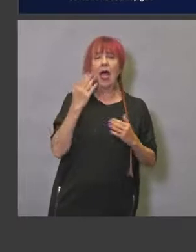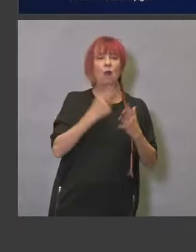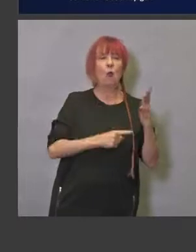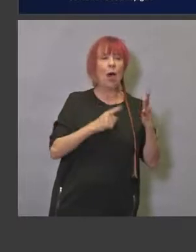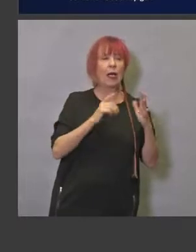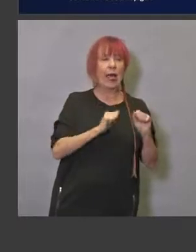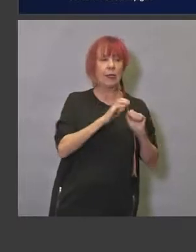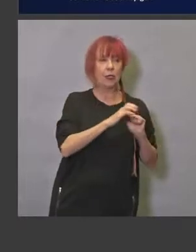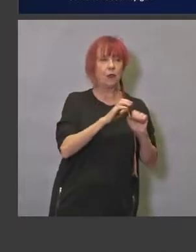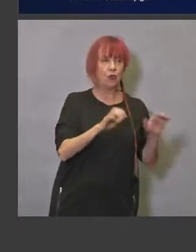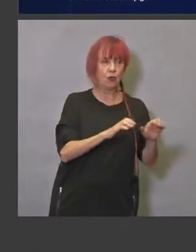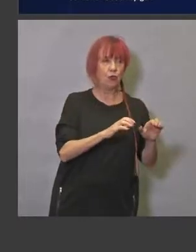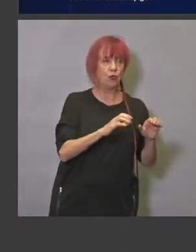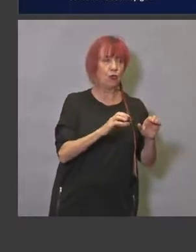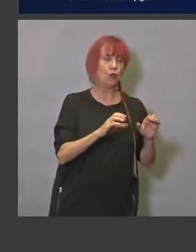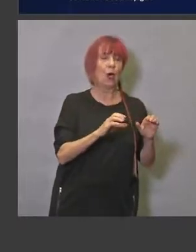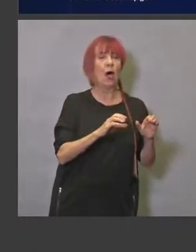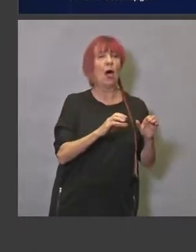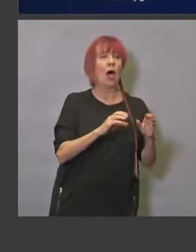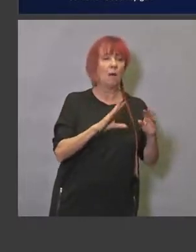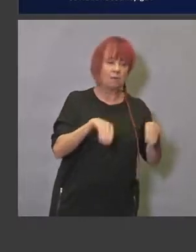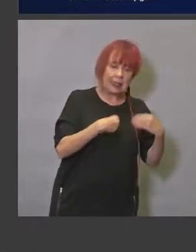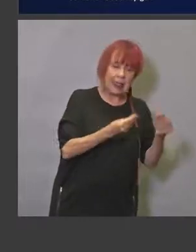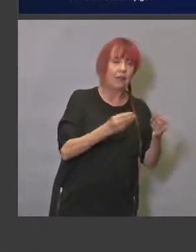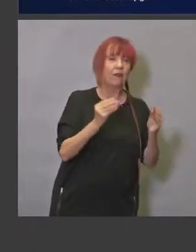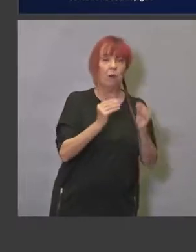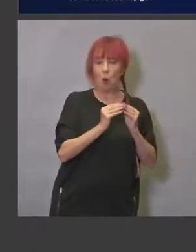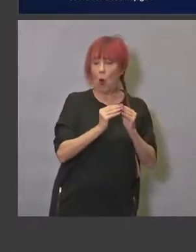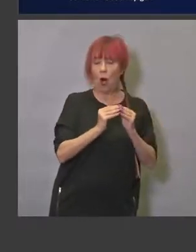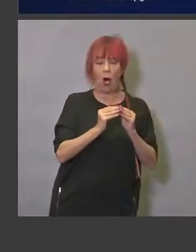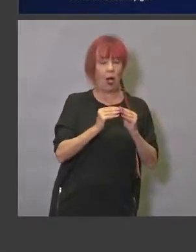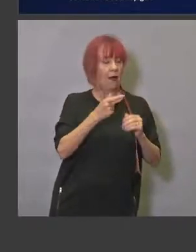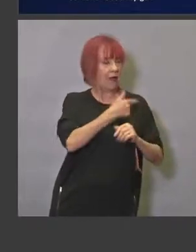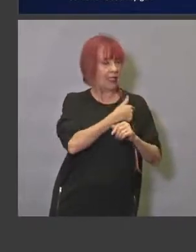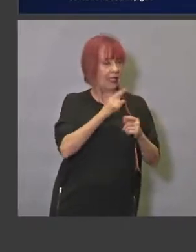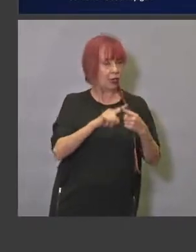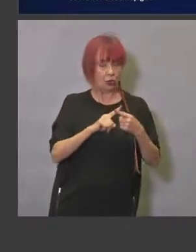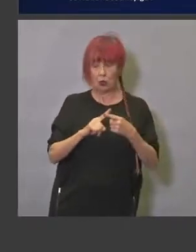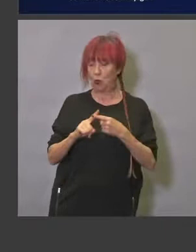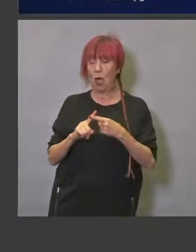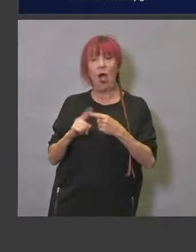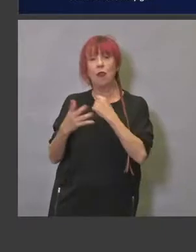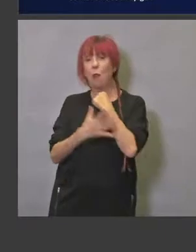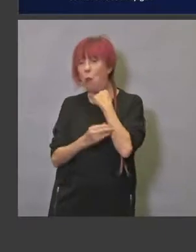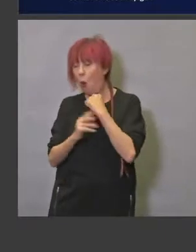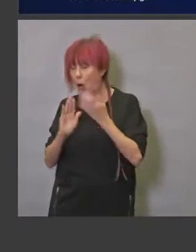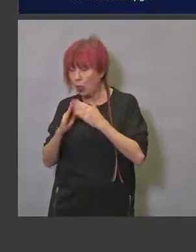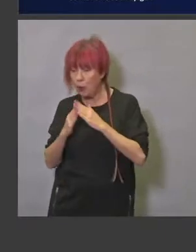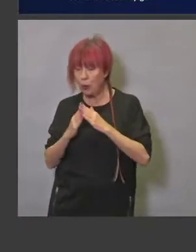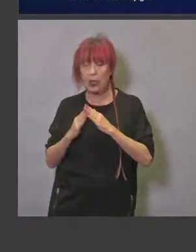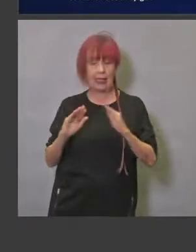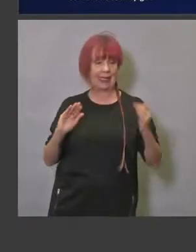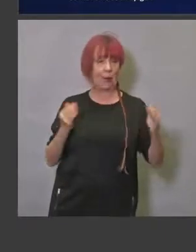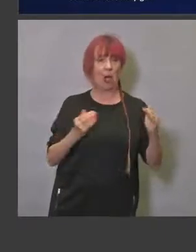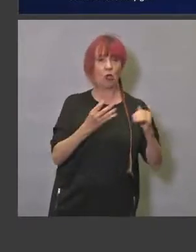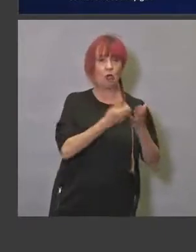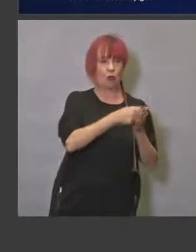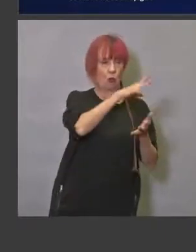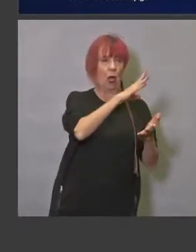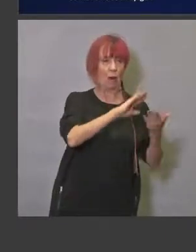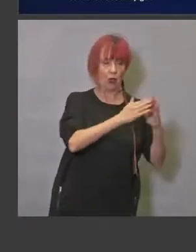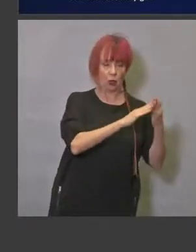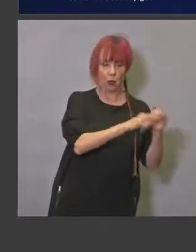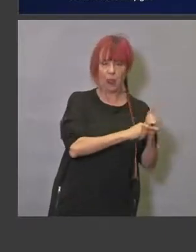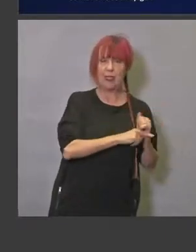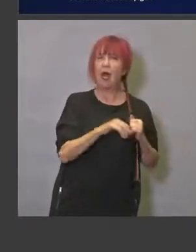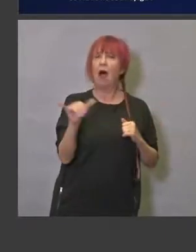that you've noted in terms of vaccination coverage between these communities and other wealthier areas? Also, looking at that same data set,